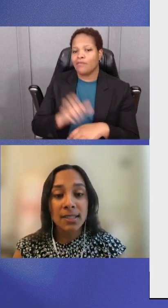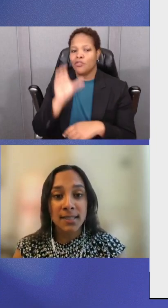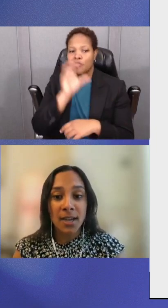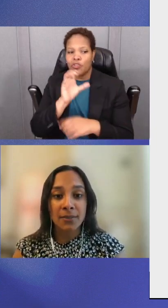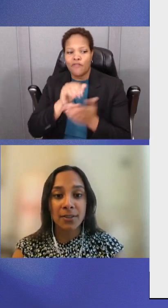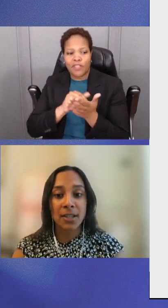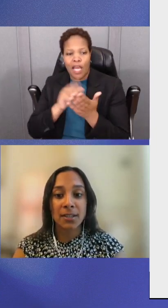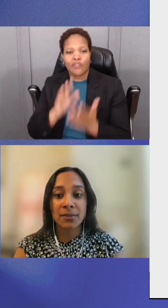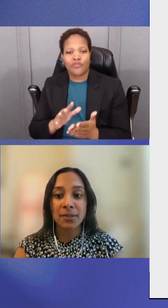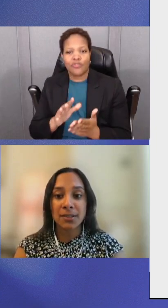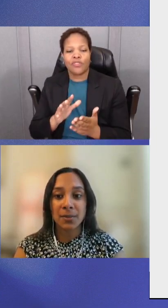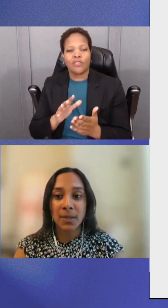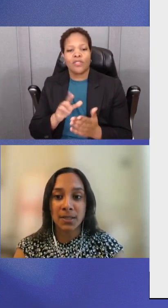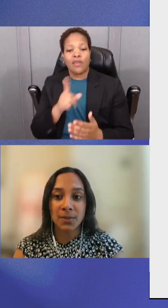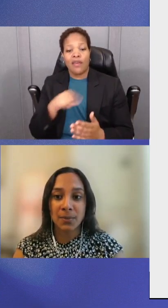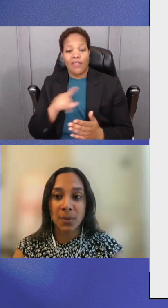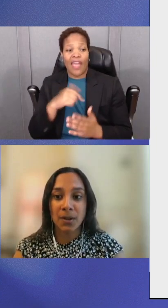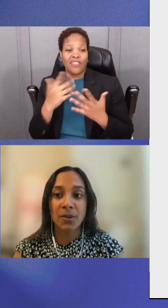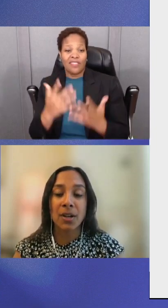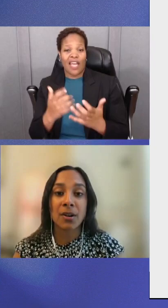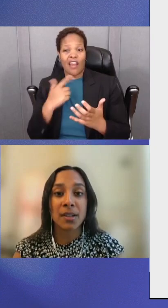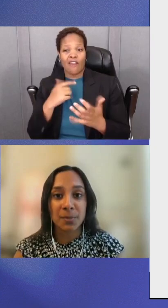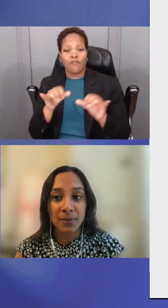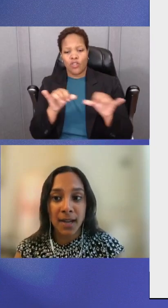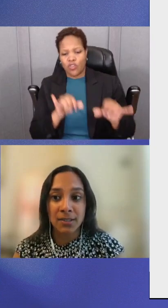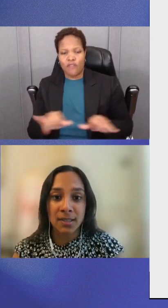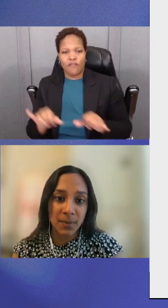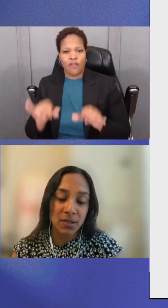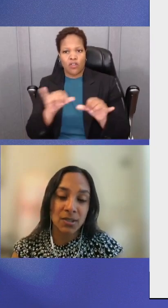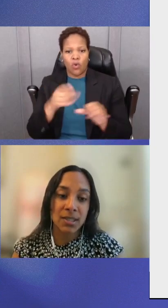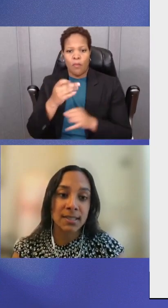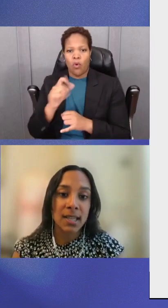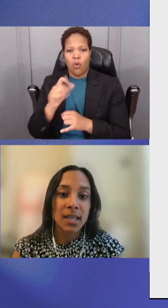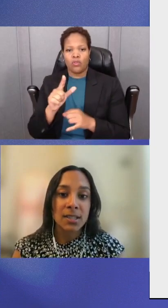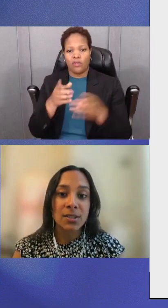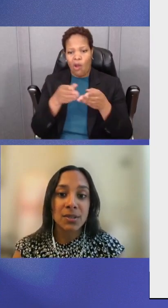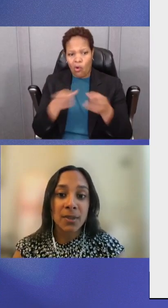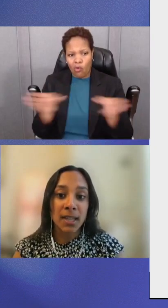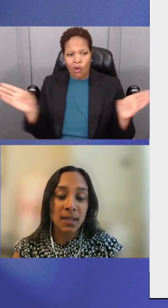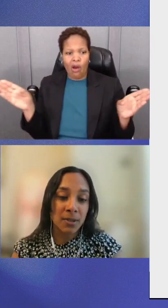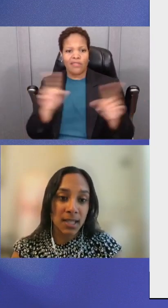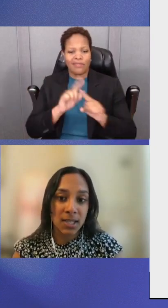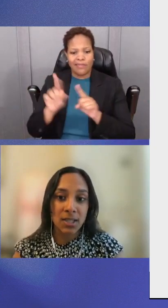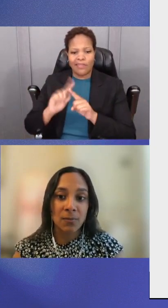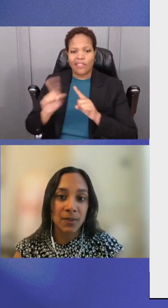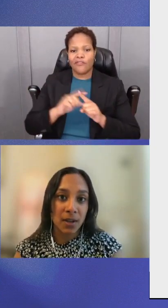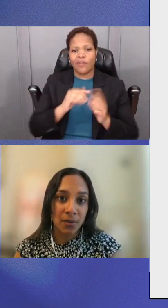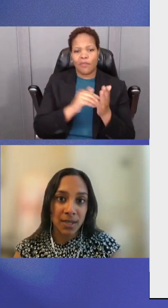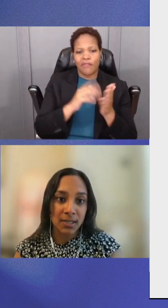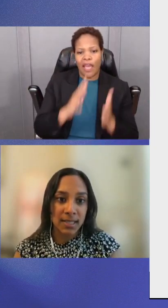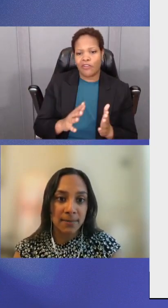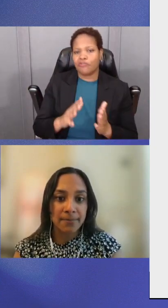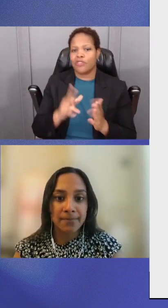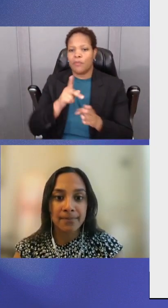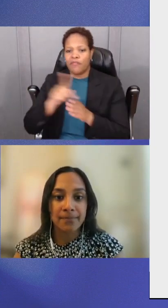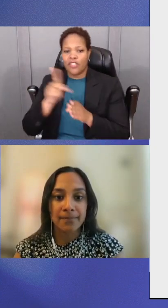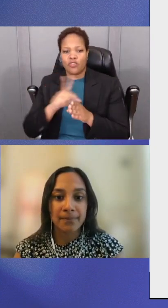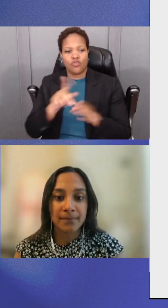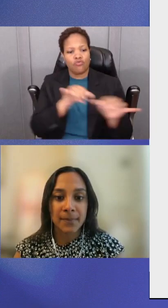have a desire for a universal patient portal across providers and specialists to streamline communication with their healthcare